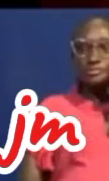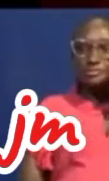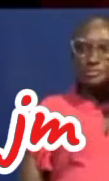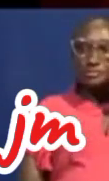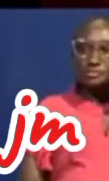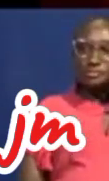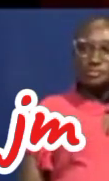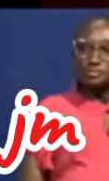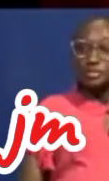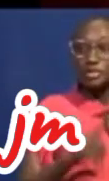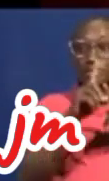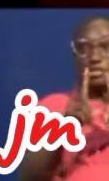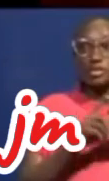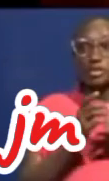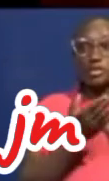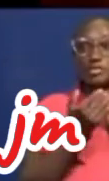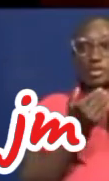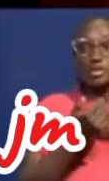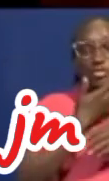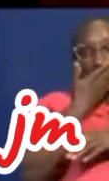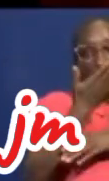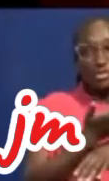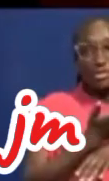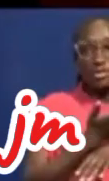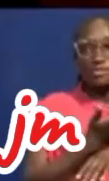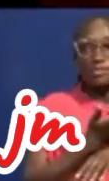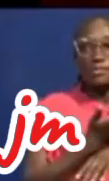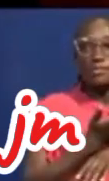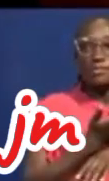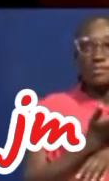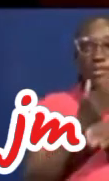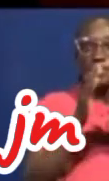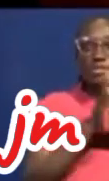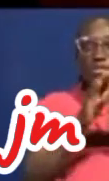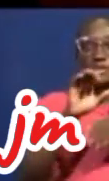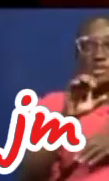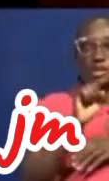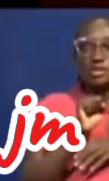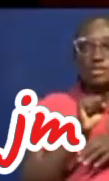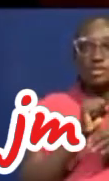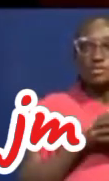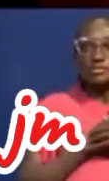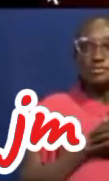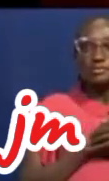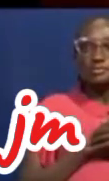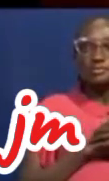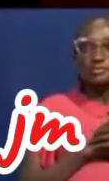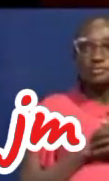And those questions are supposed to be responded to by cabinet secretaries.